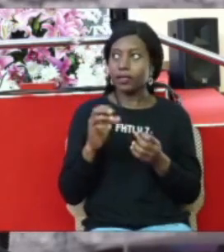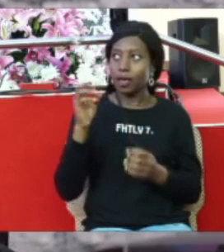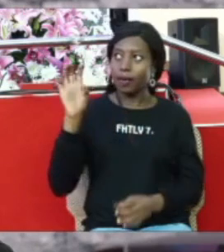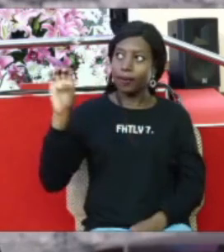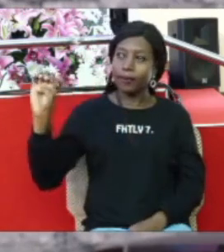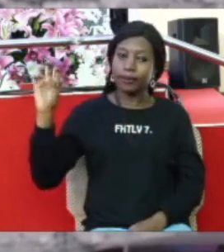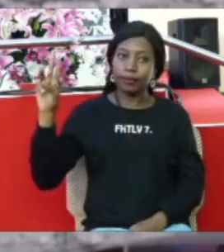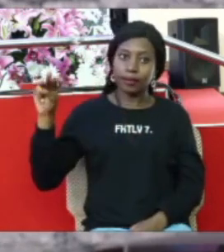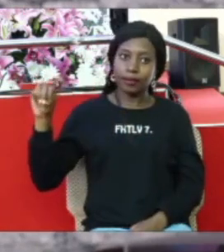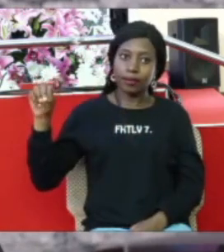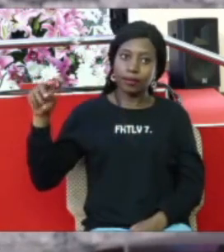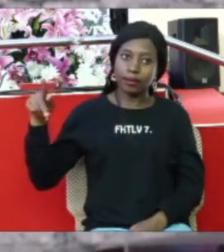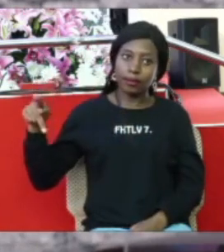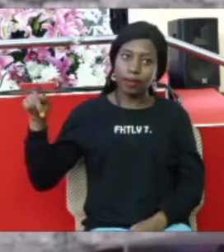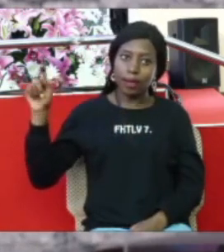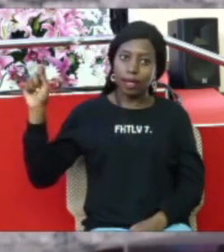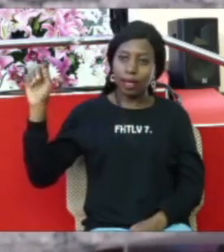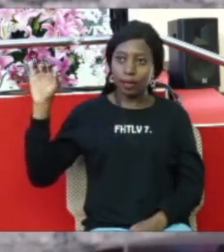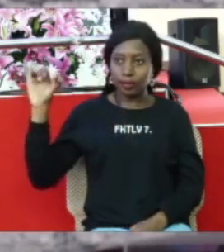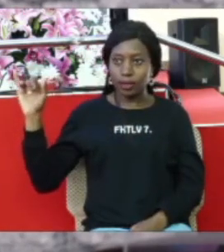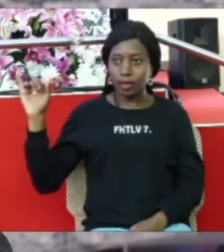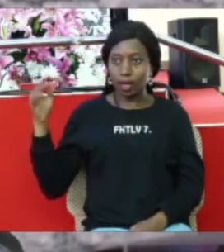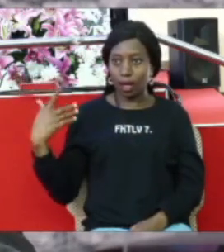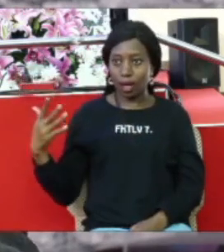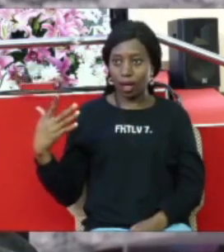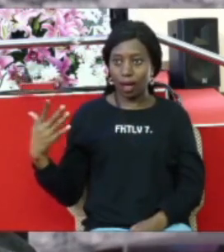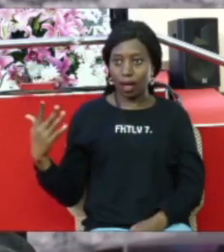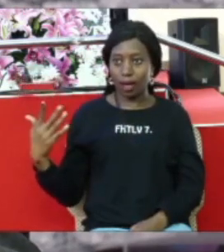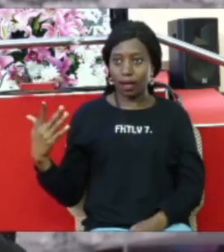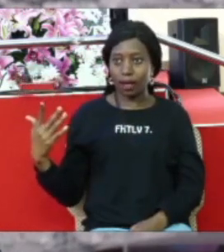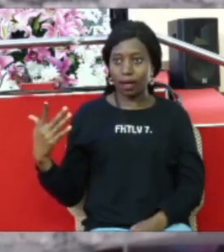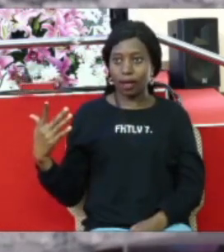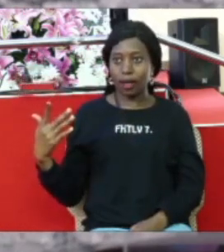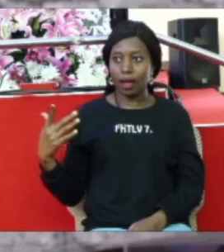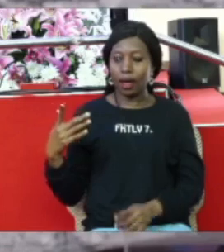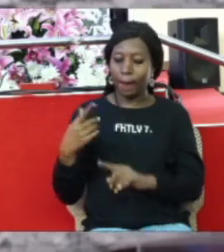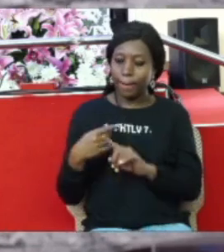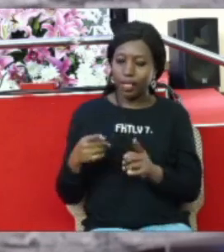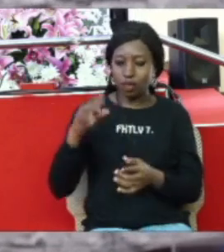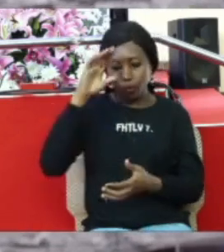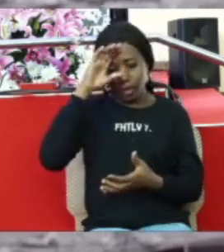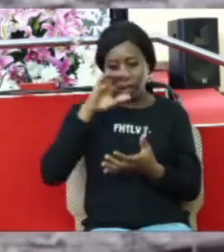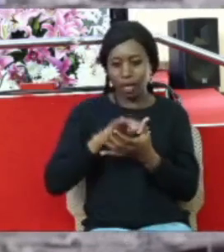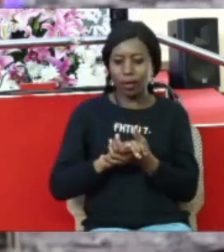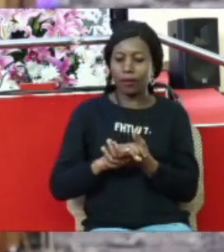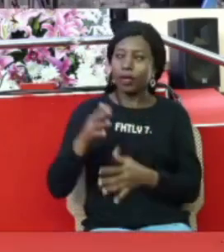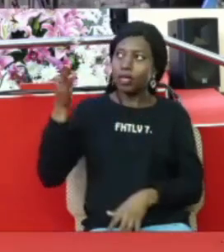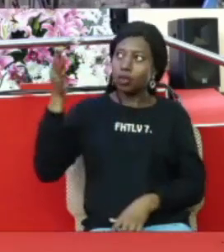out to God to return it full. That's what faith is. Faith, when I stretch my hand to